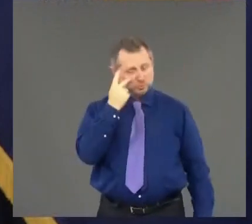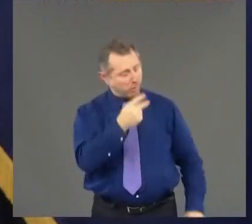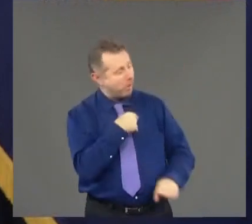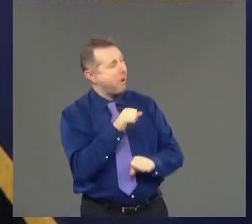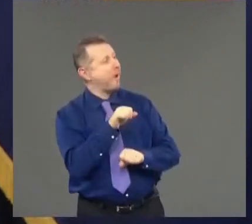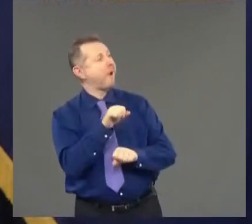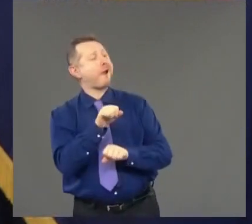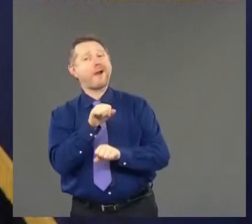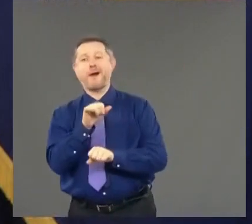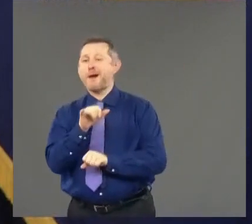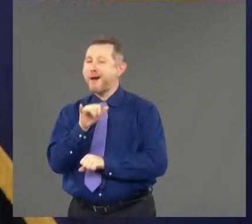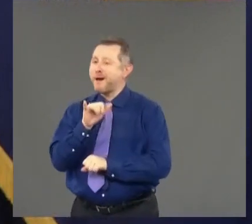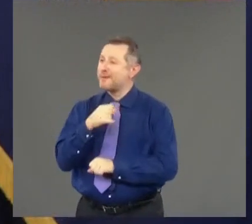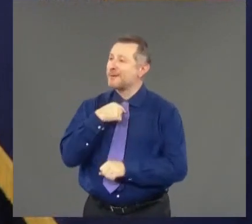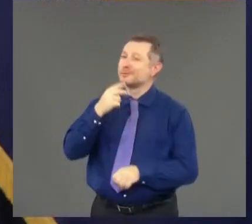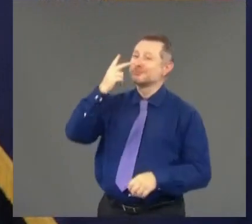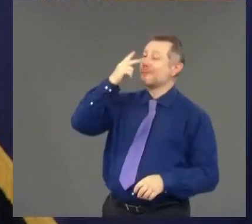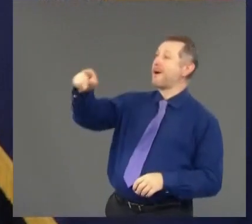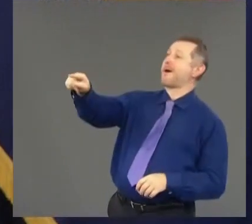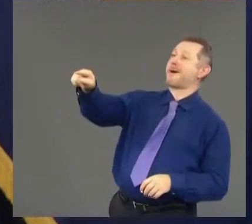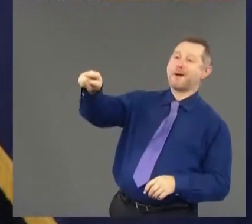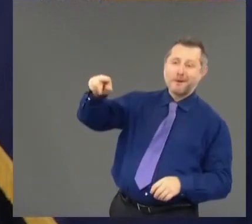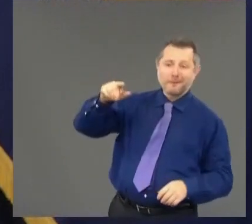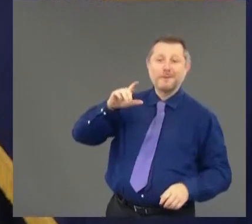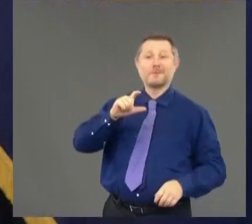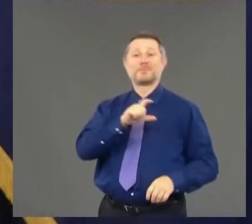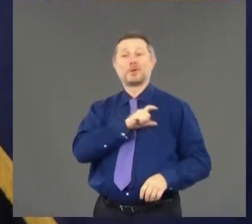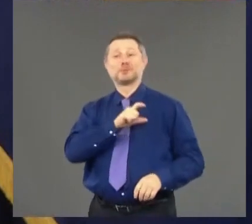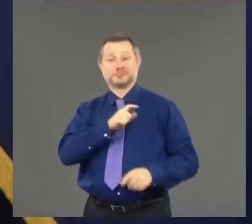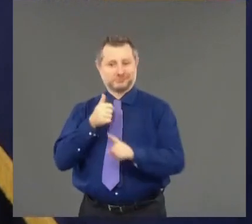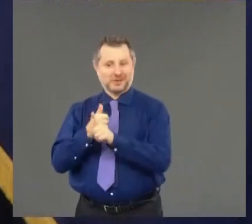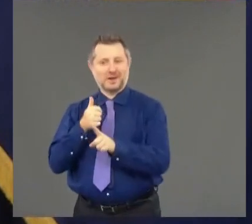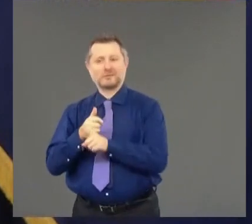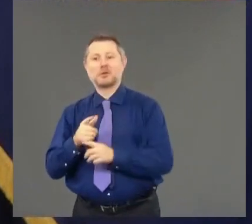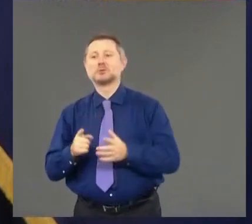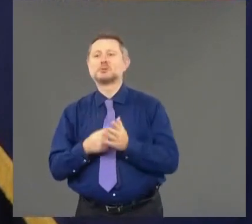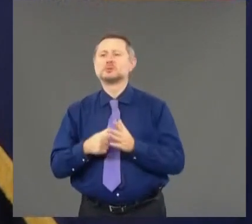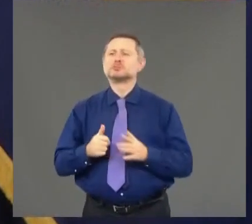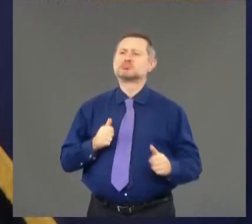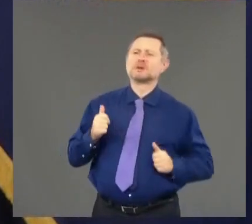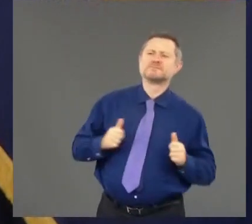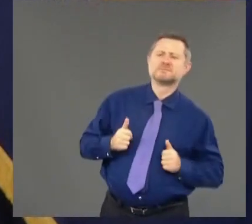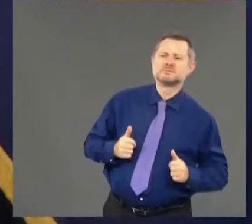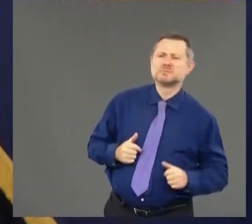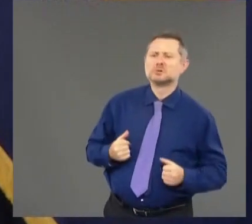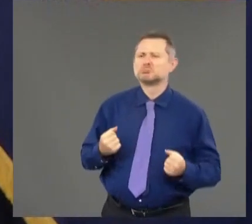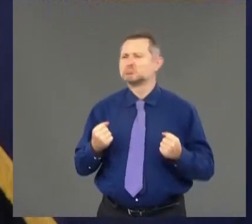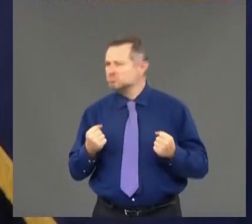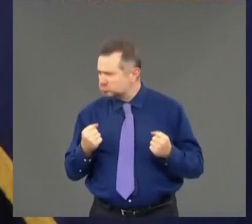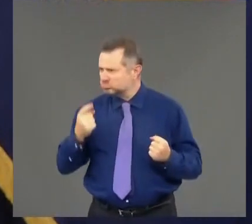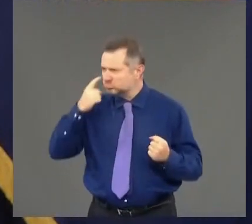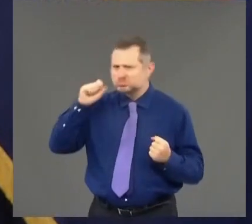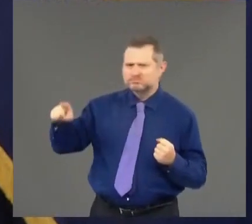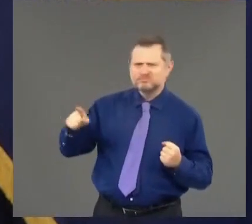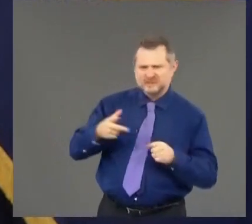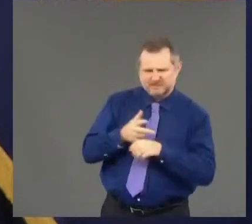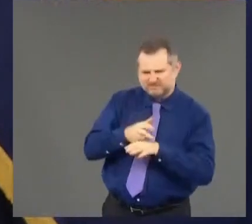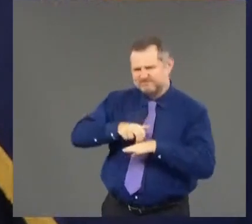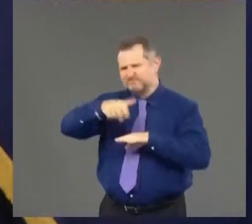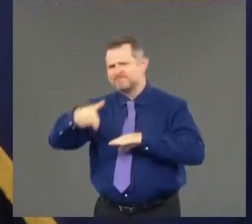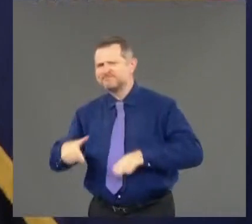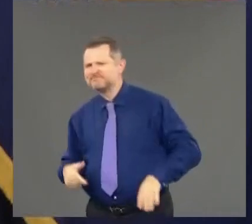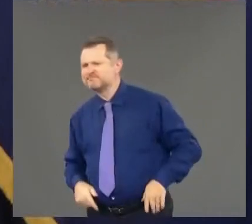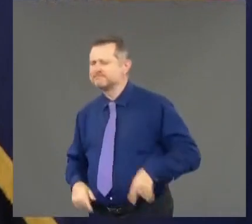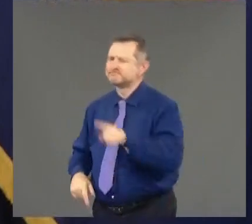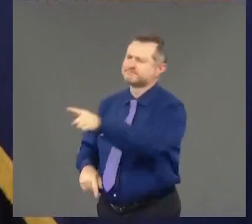I've seen aggressive police officers who get out of their car and say, you guys have to